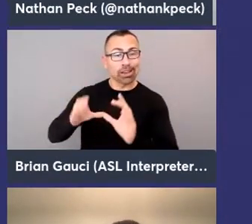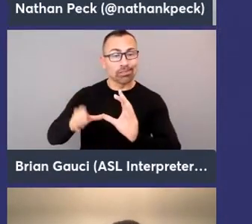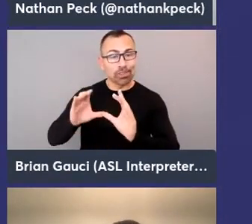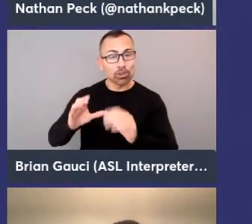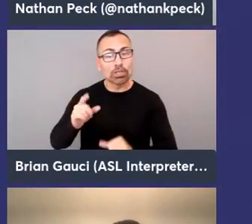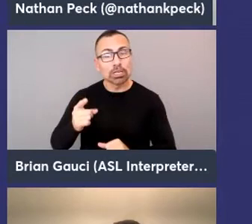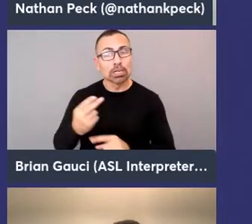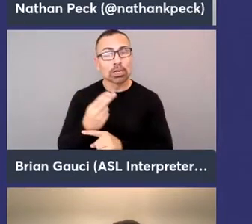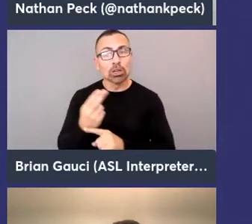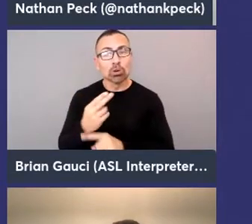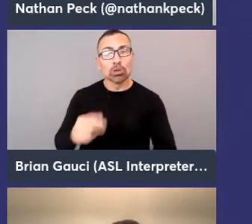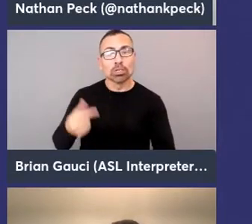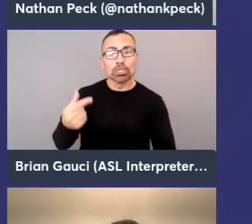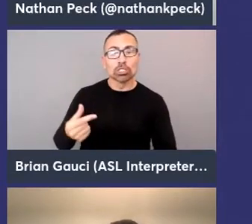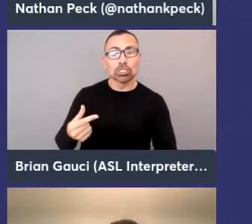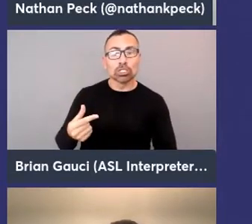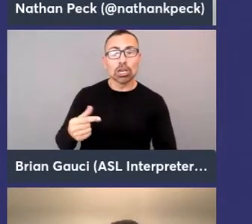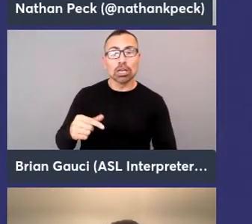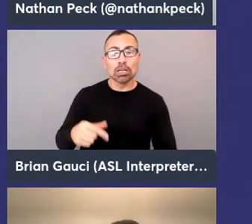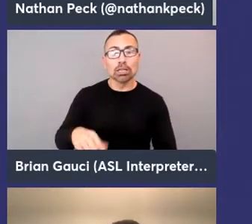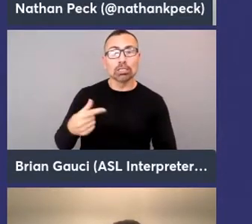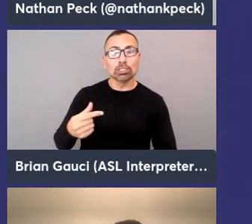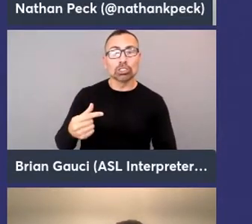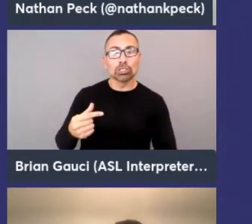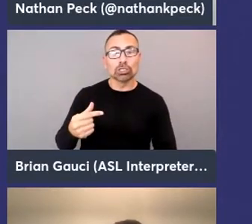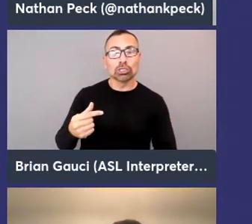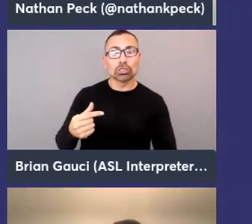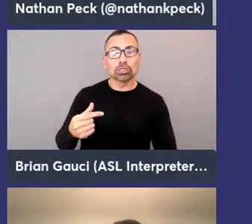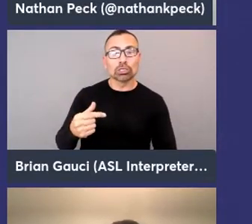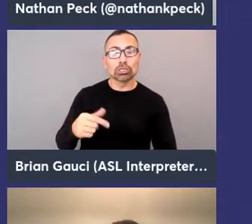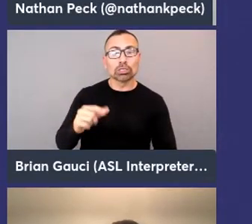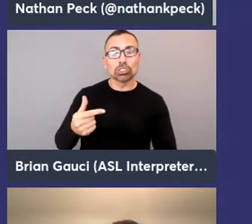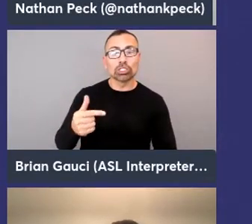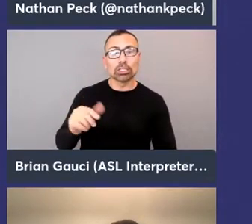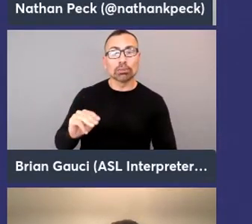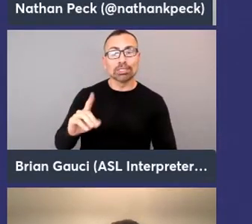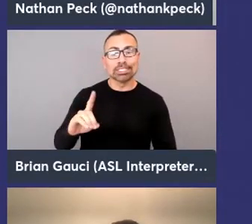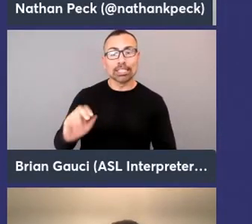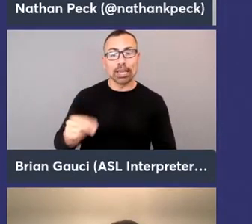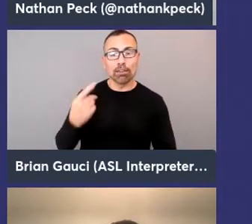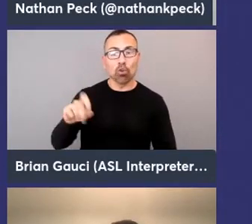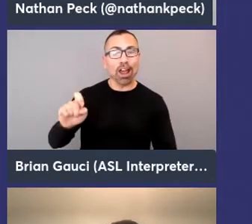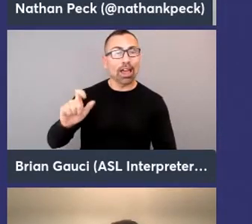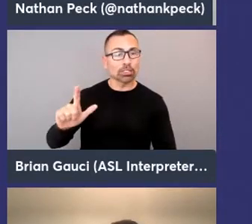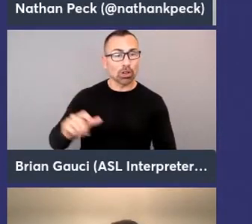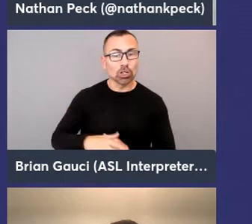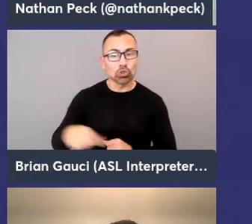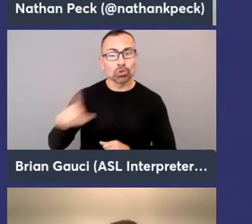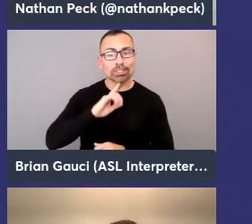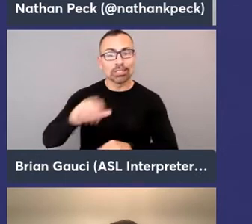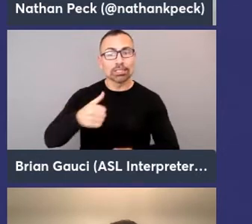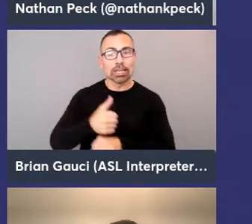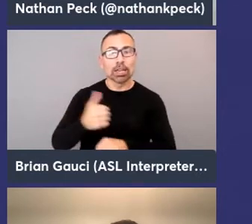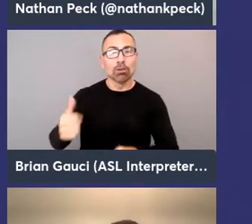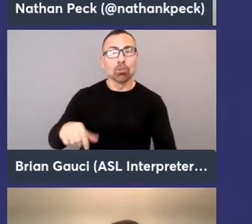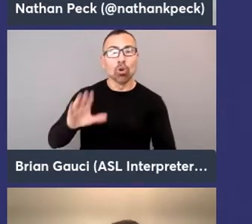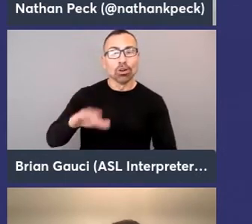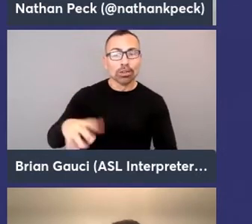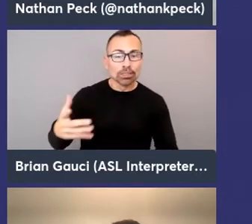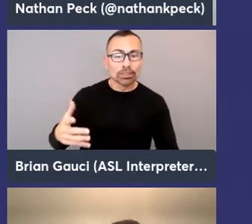using MLG4DN X large, which is powered by NVIDIA T4 GPU type. And we